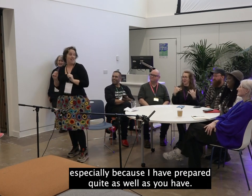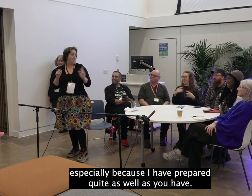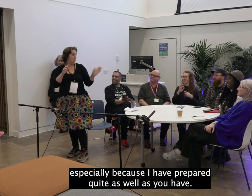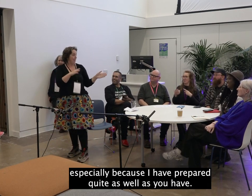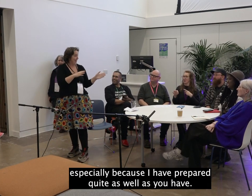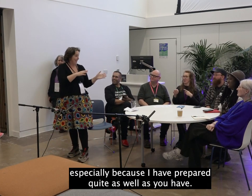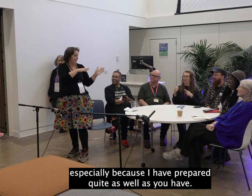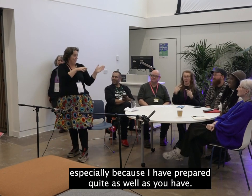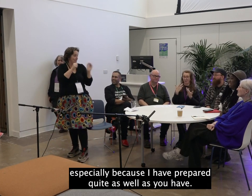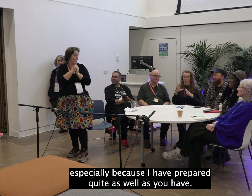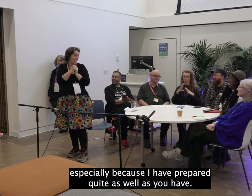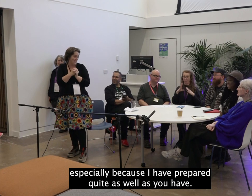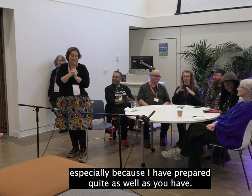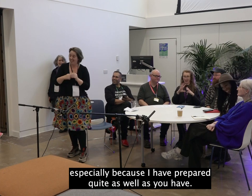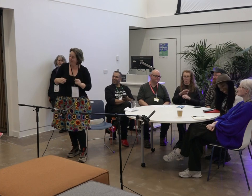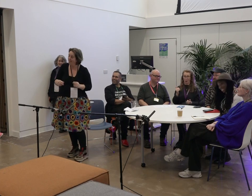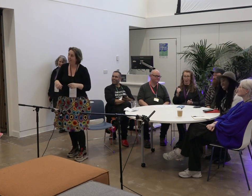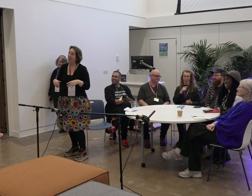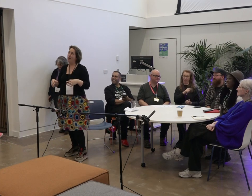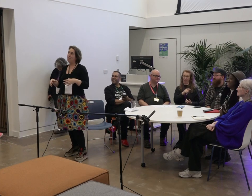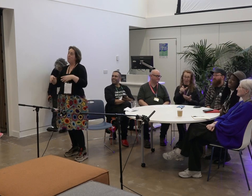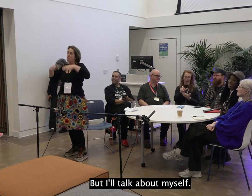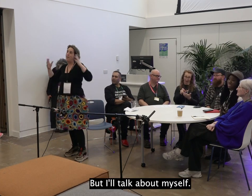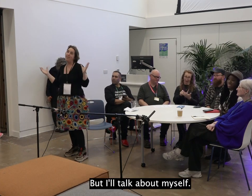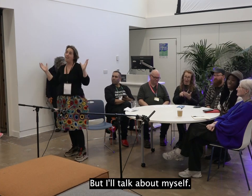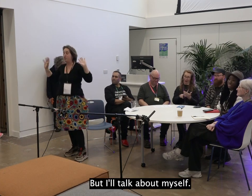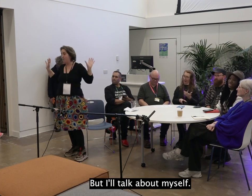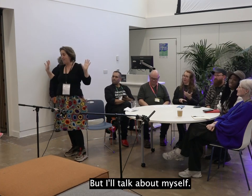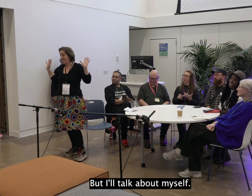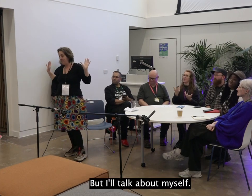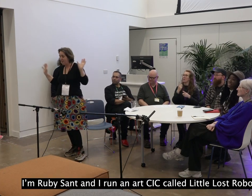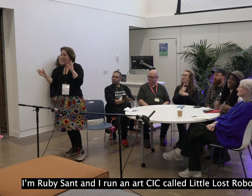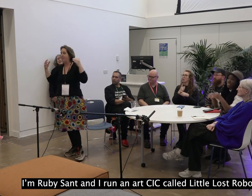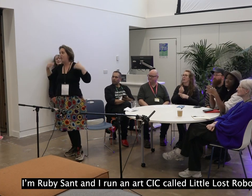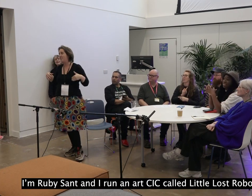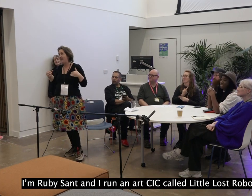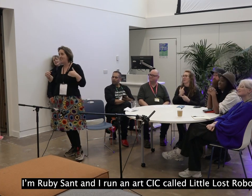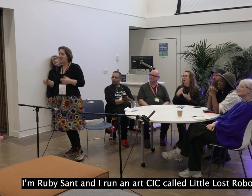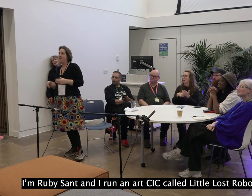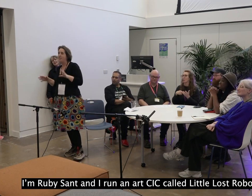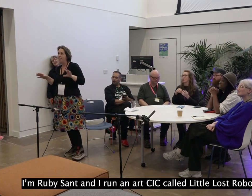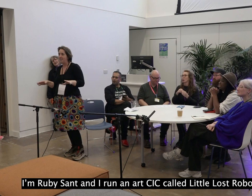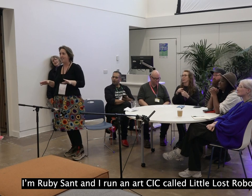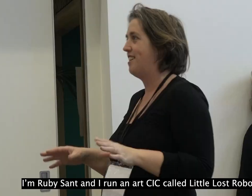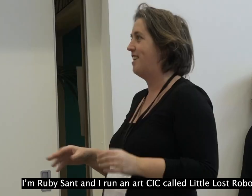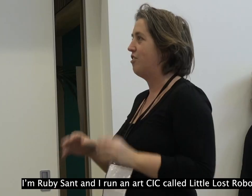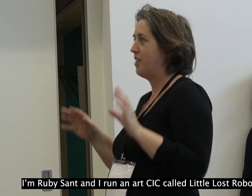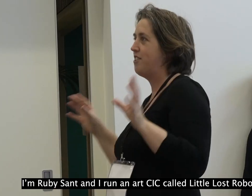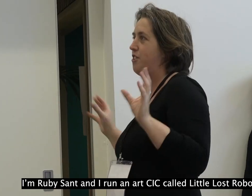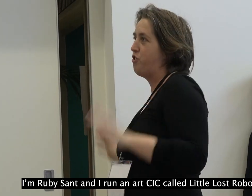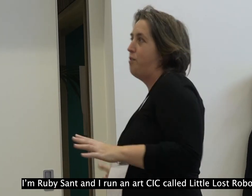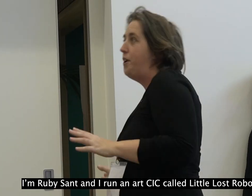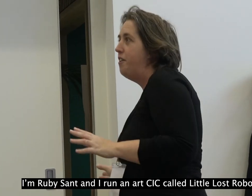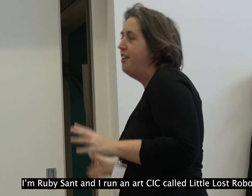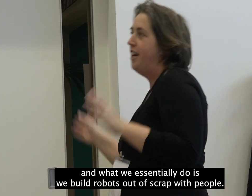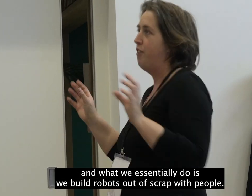I haven't prepared quite as well as you have. But I'll talk about myself. I'm Ruby Sant. I run an art CIC called Little